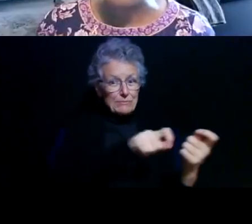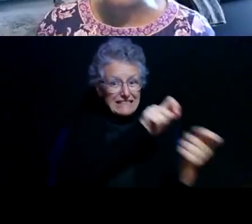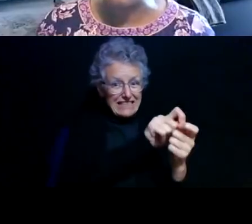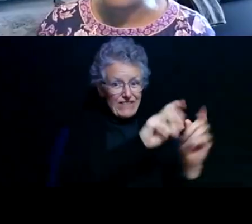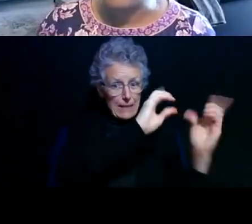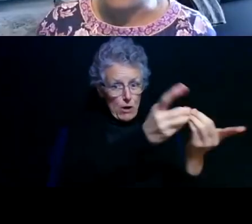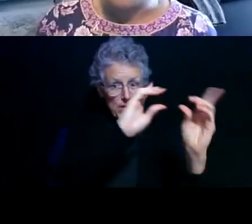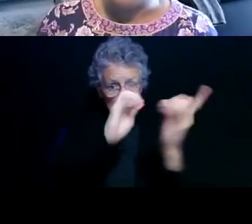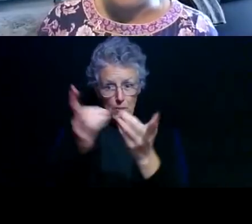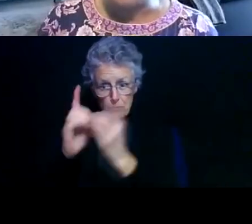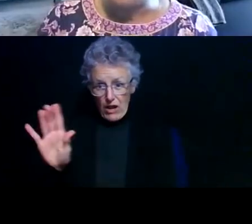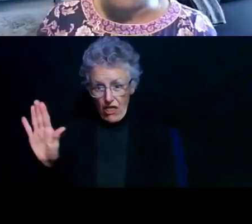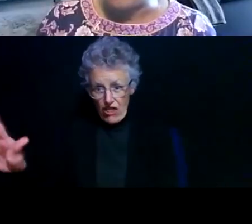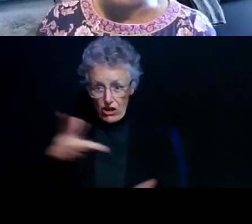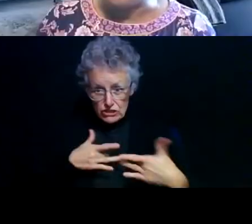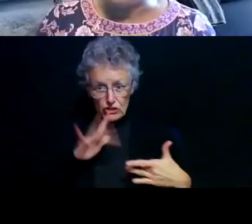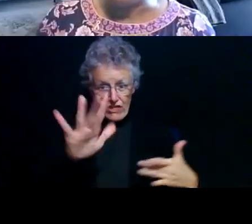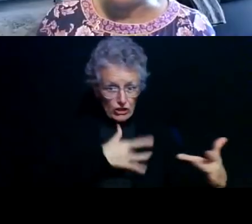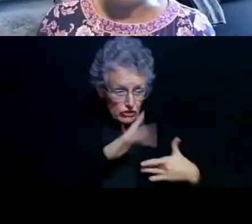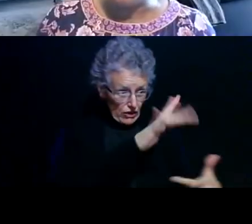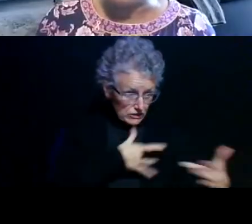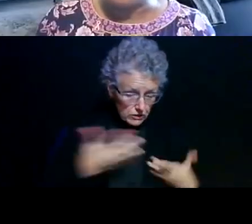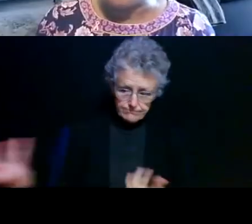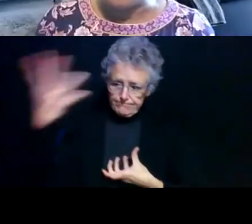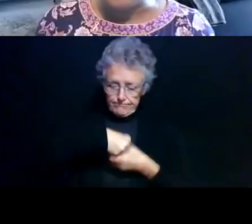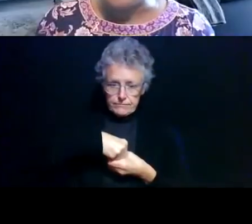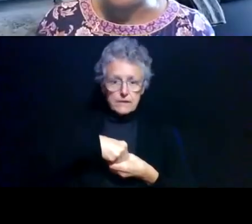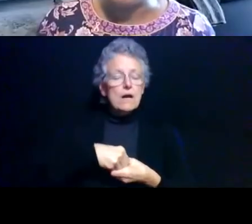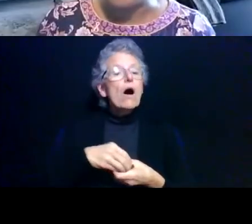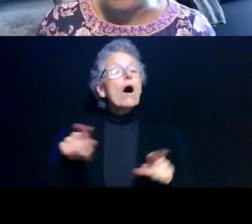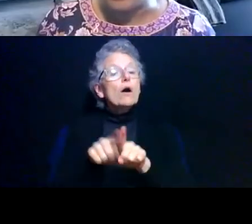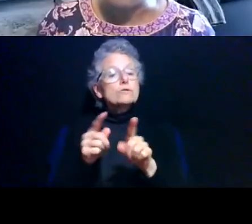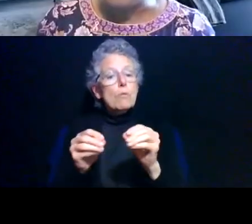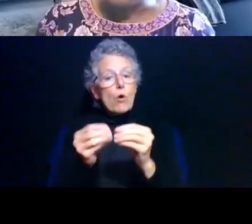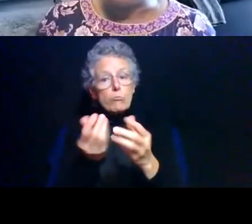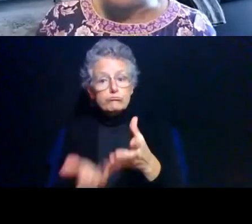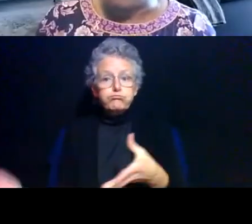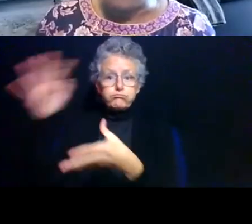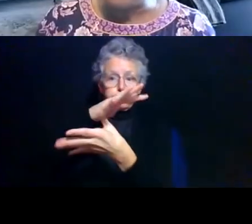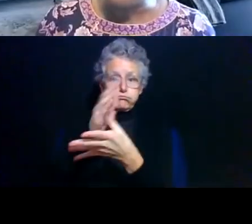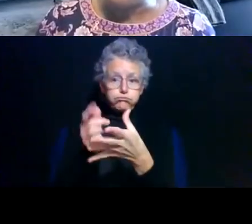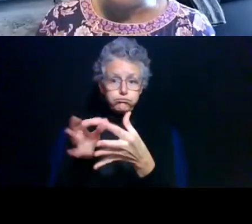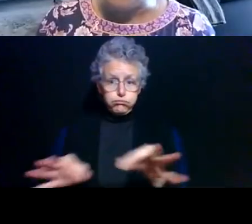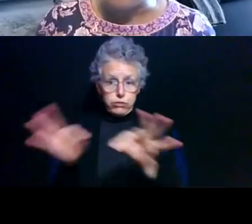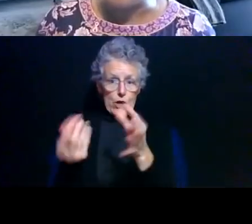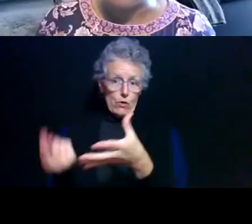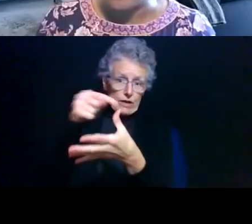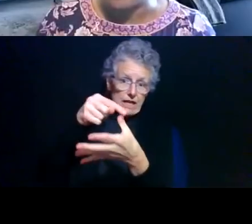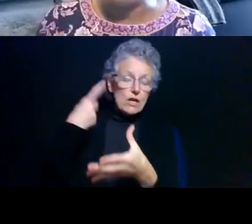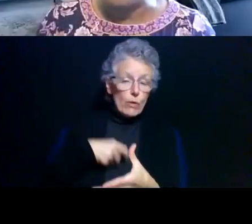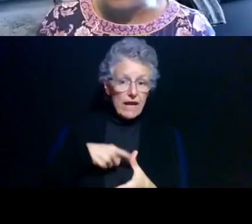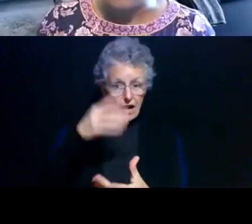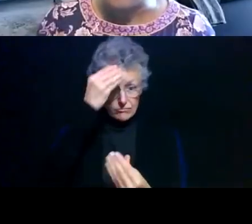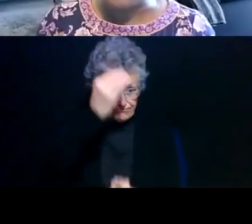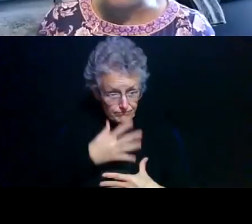departments. We also, I'll tell a little bit more about the priorities that we have, but we are also informed by